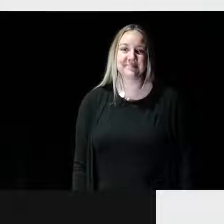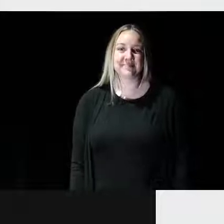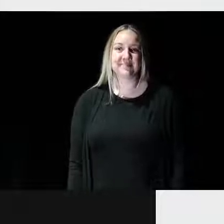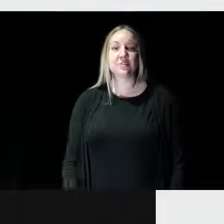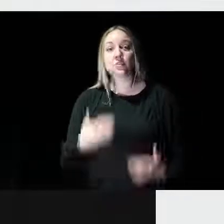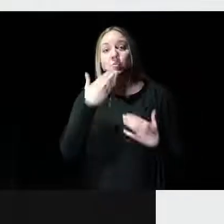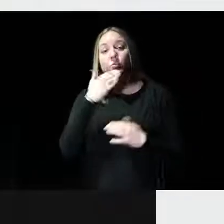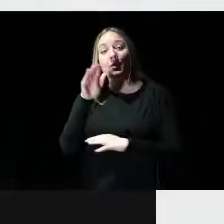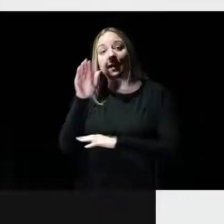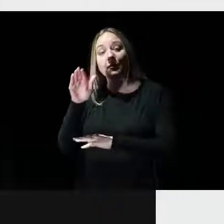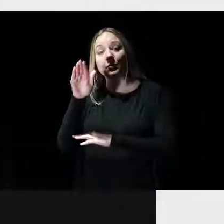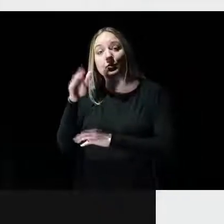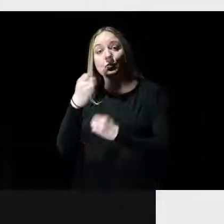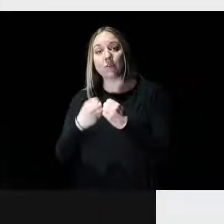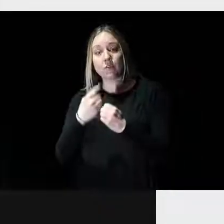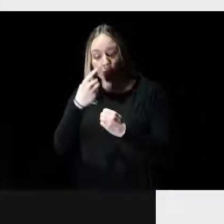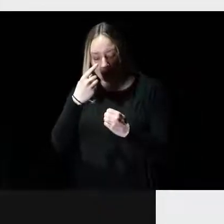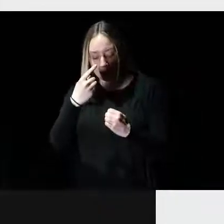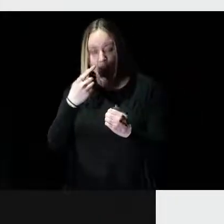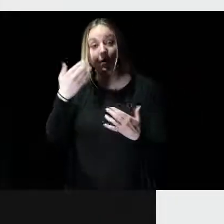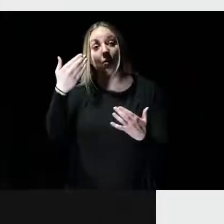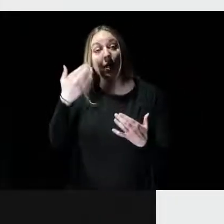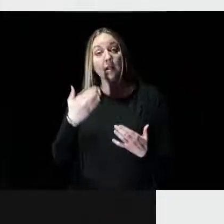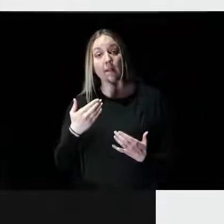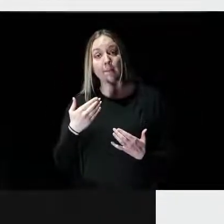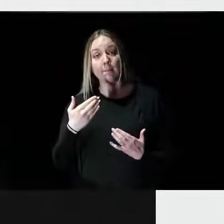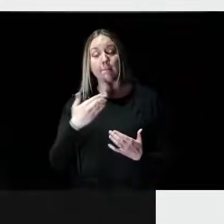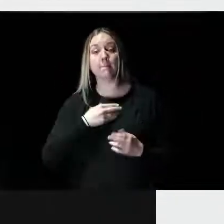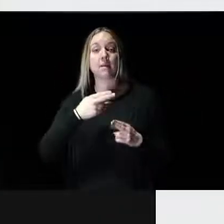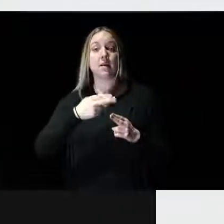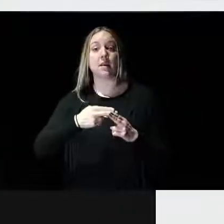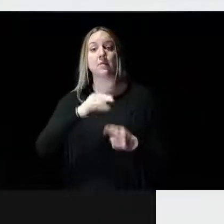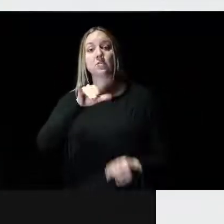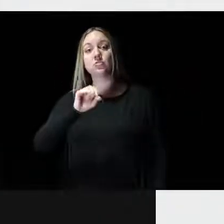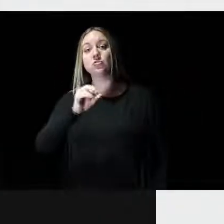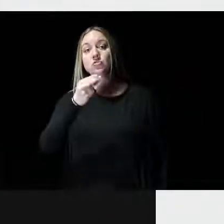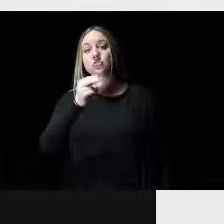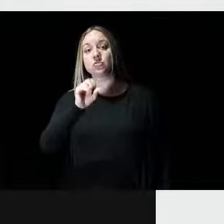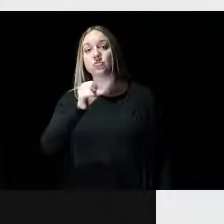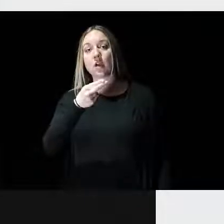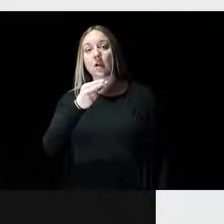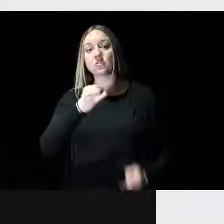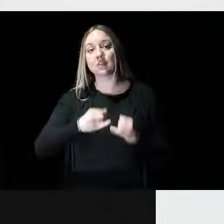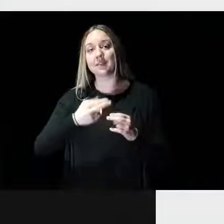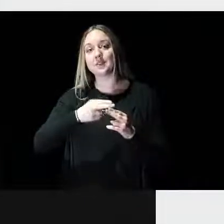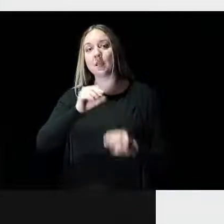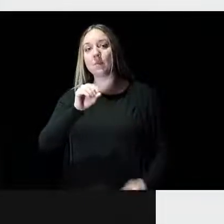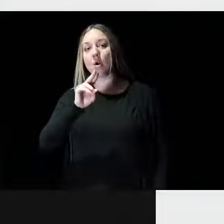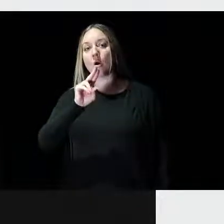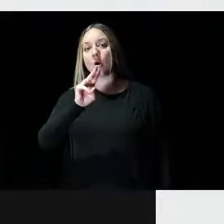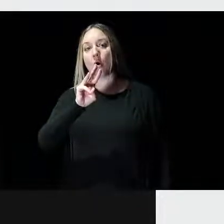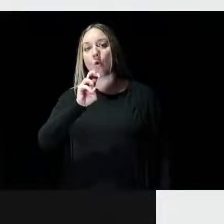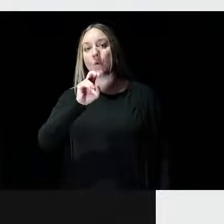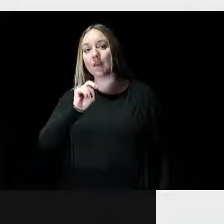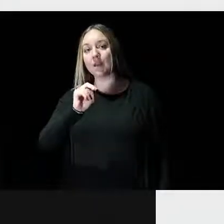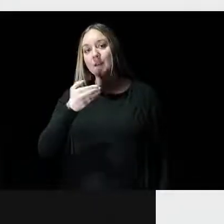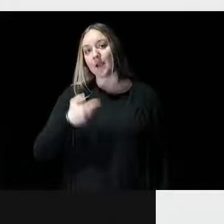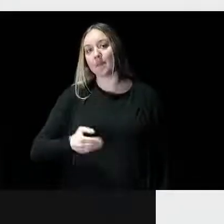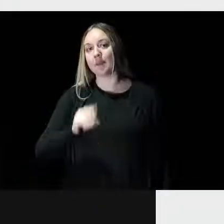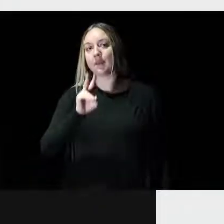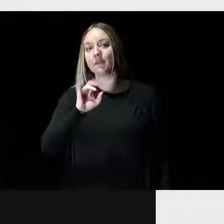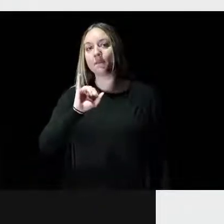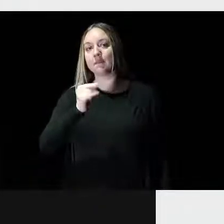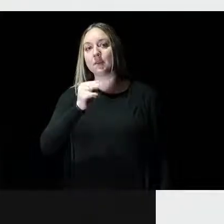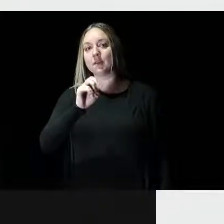Good afternoon, everyone, and welcome. My name is Josh Owen. I am the Vignelli Distinguished Professor of